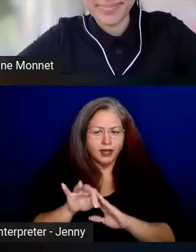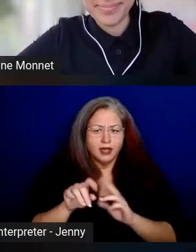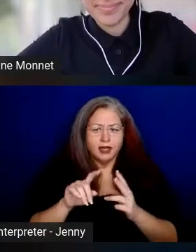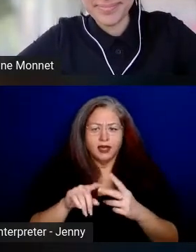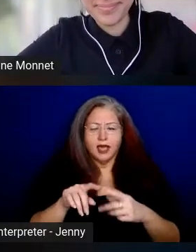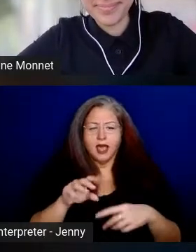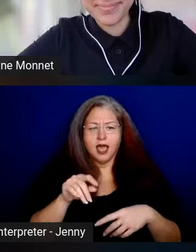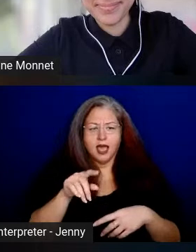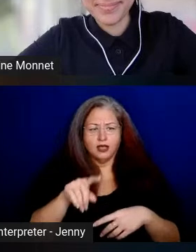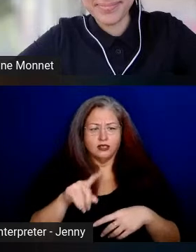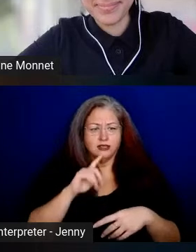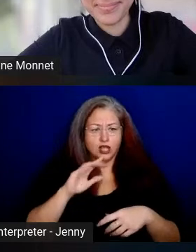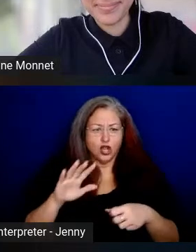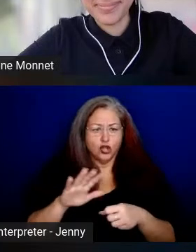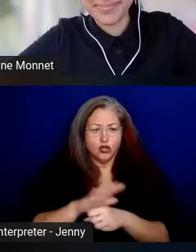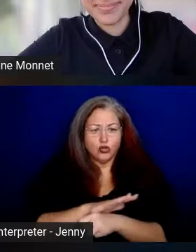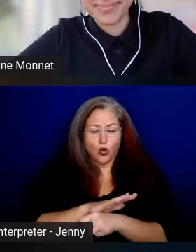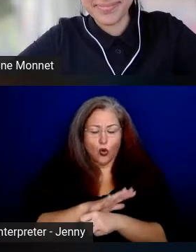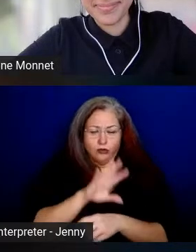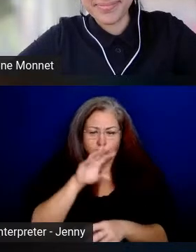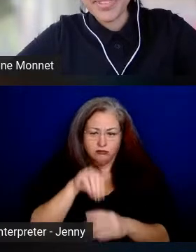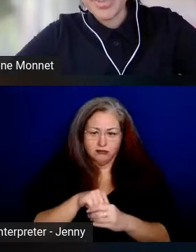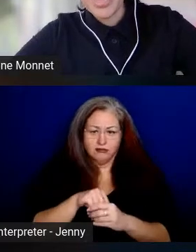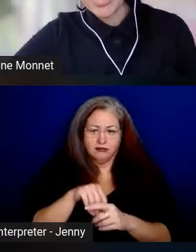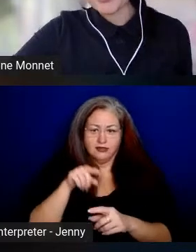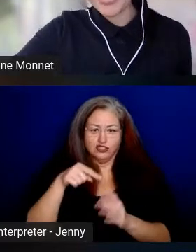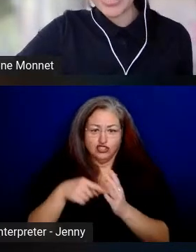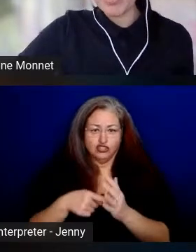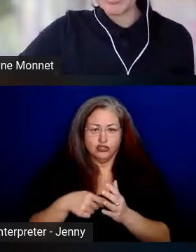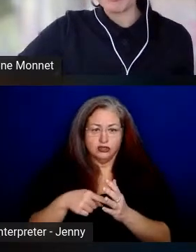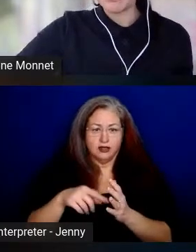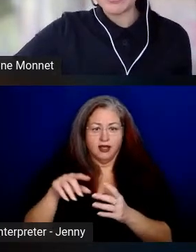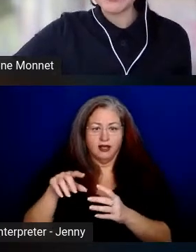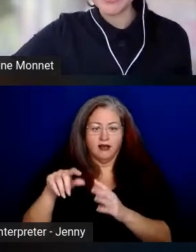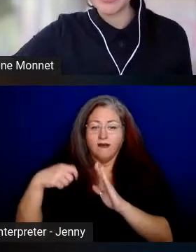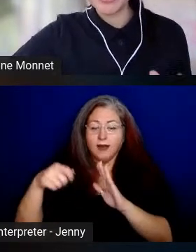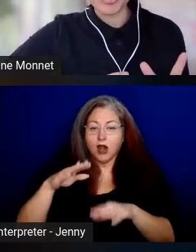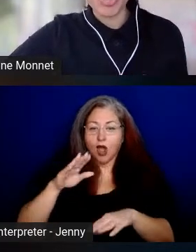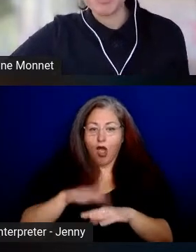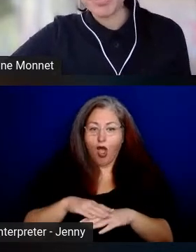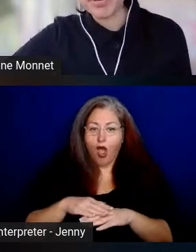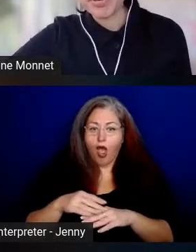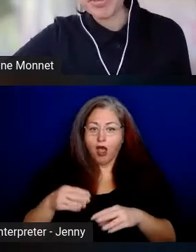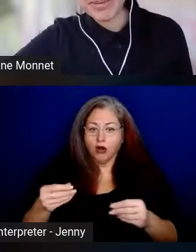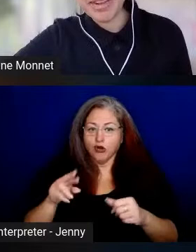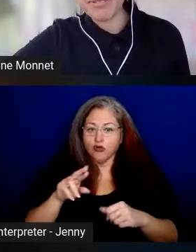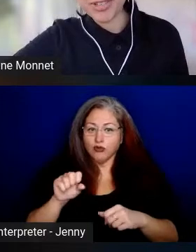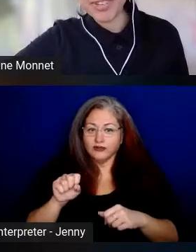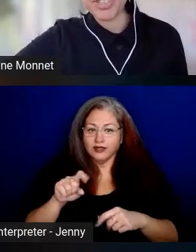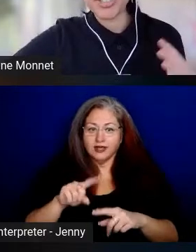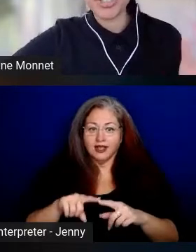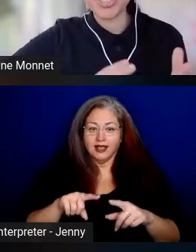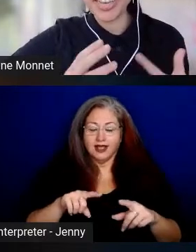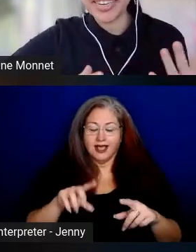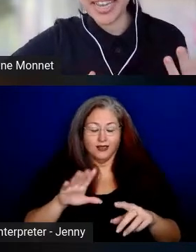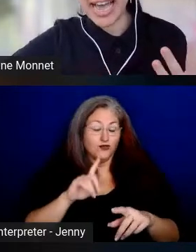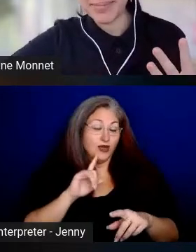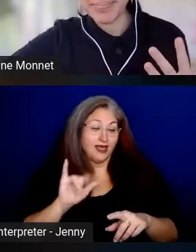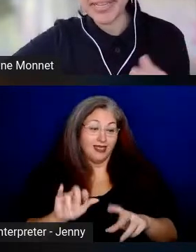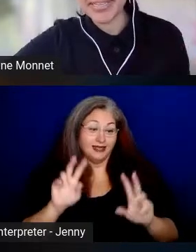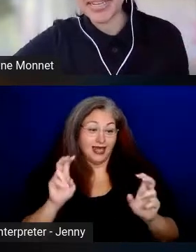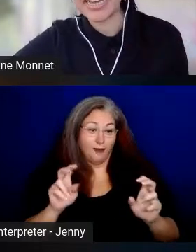actually entirely shot on the reserve itself? I don't think it was planned that this topic would be my first feature. It just